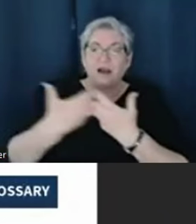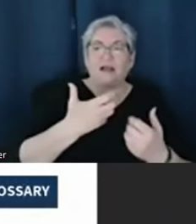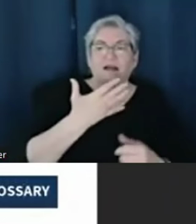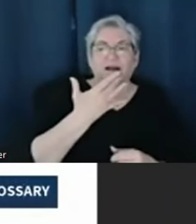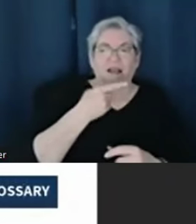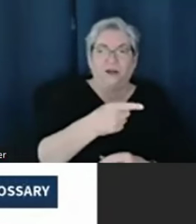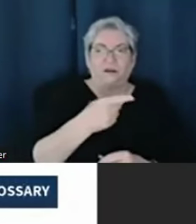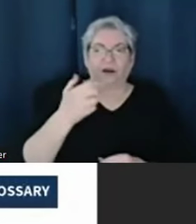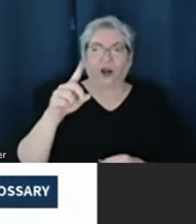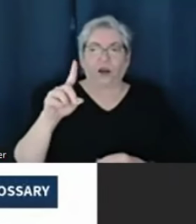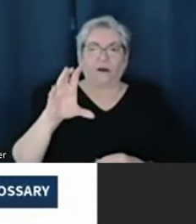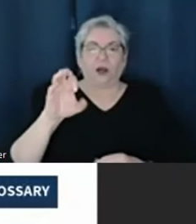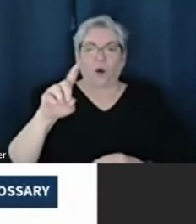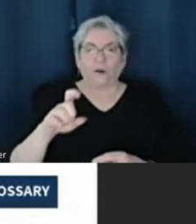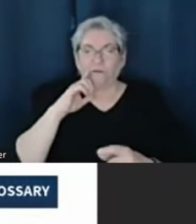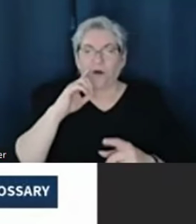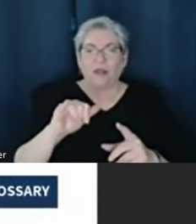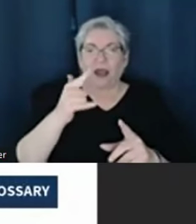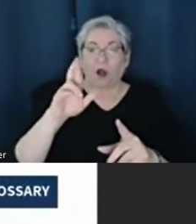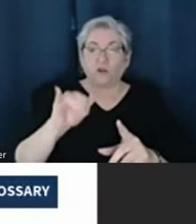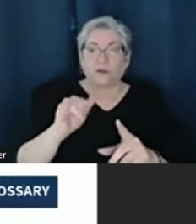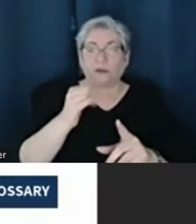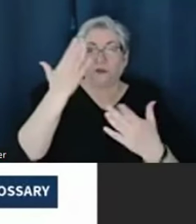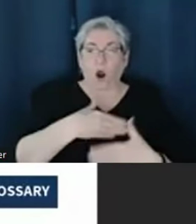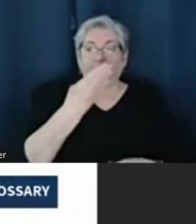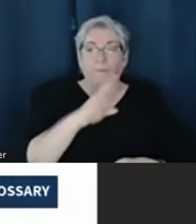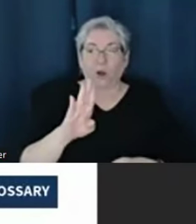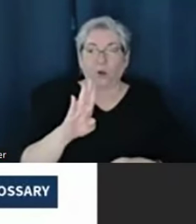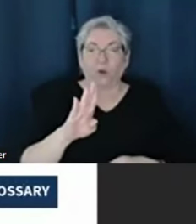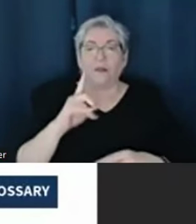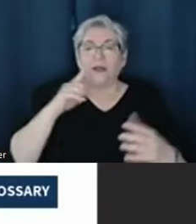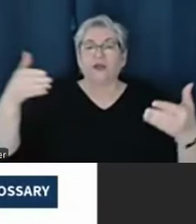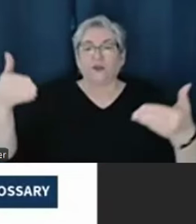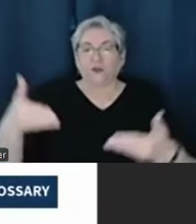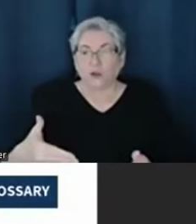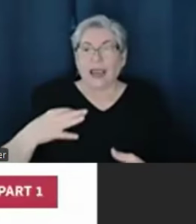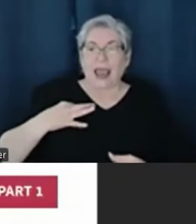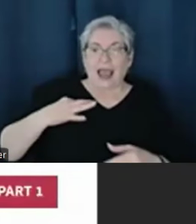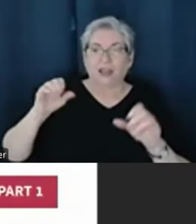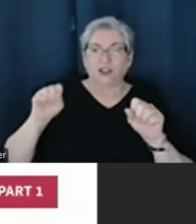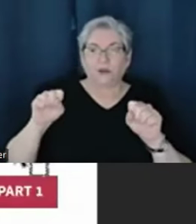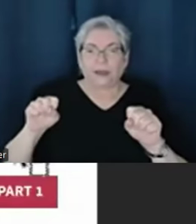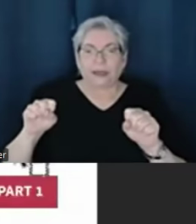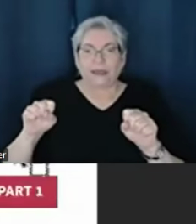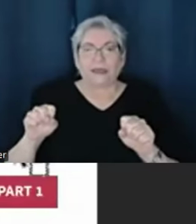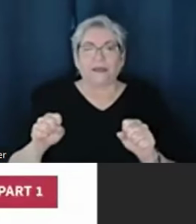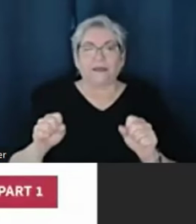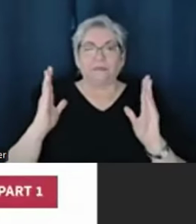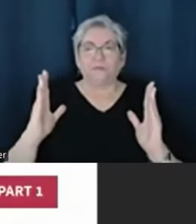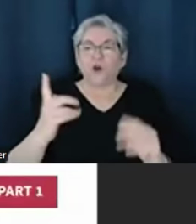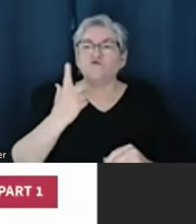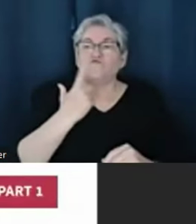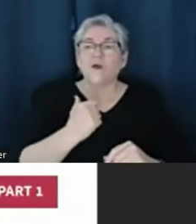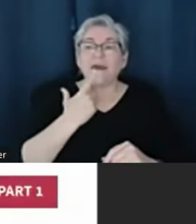case of the glossary, it's that dark blue. In the case of the introduction and eligibility, it's this red color. We